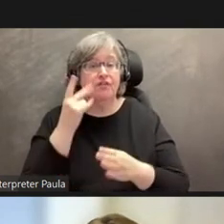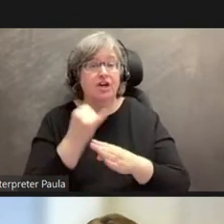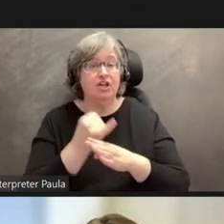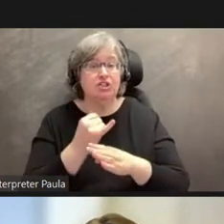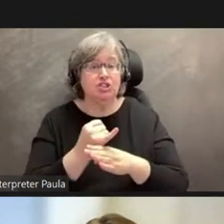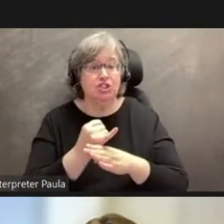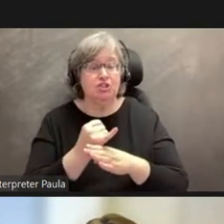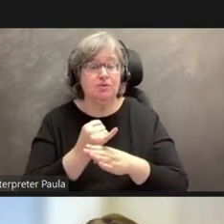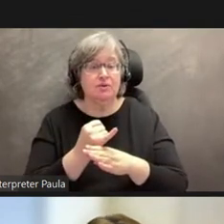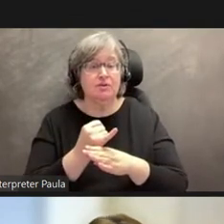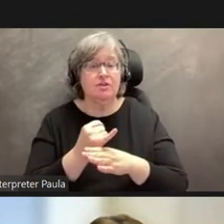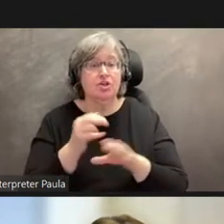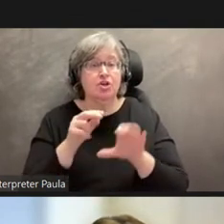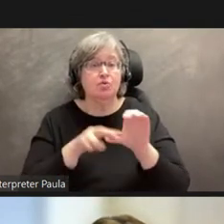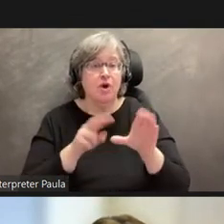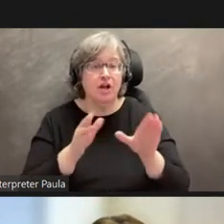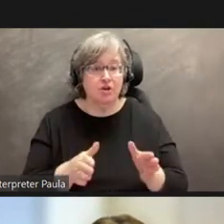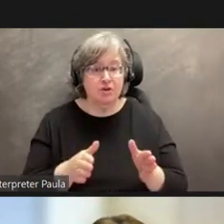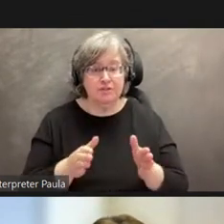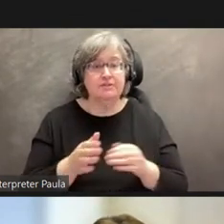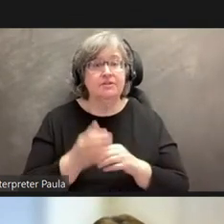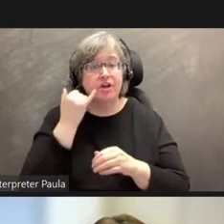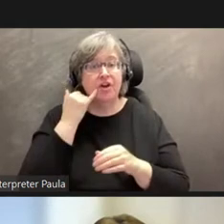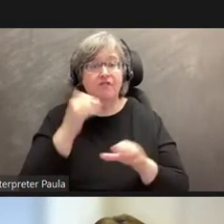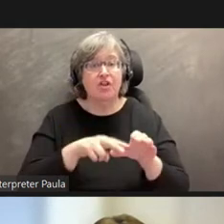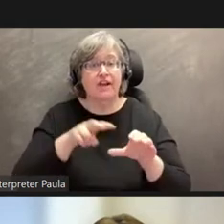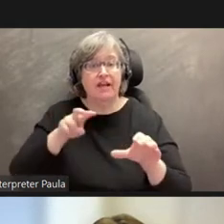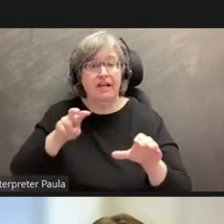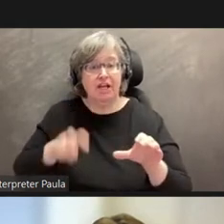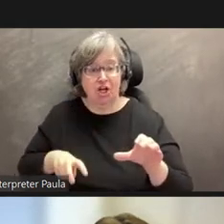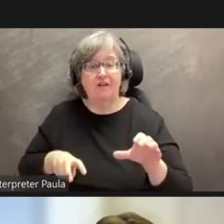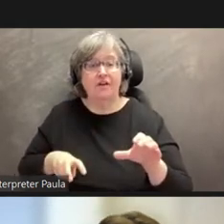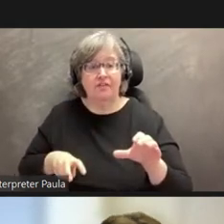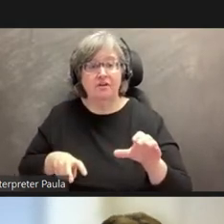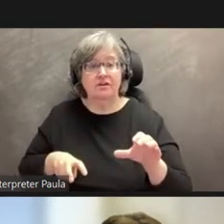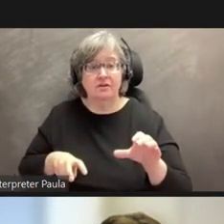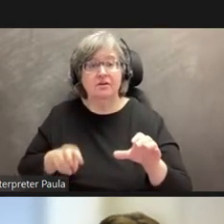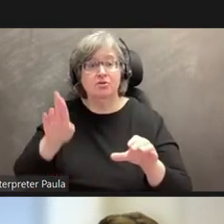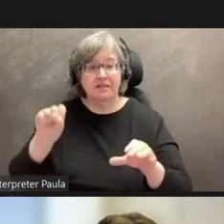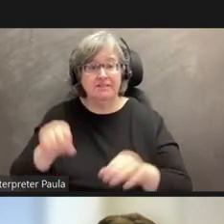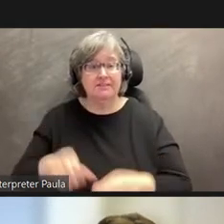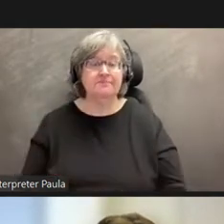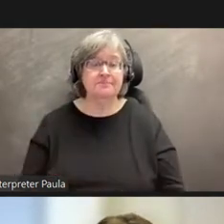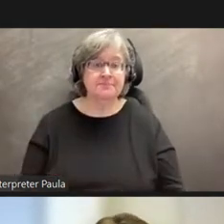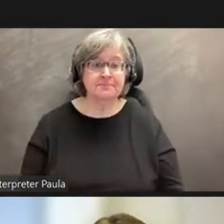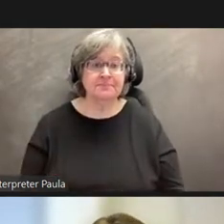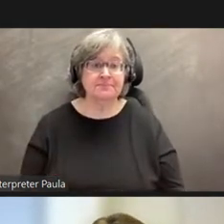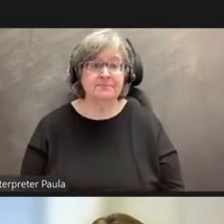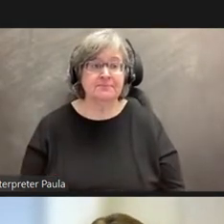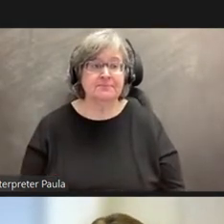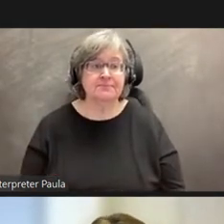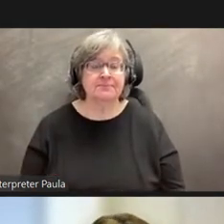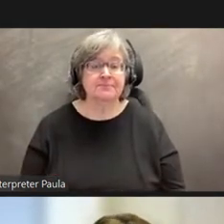impaired riders when they are getting off of the bus?